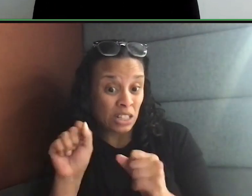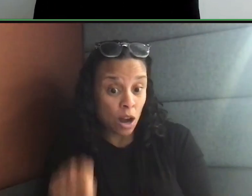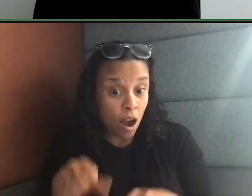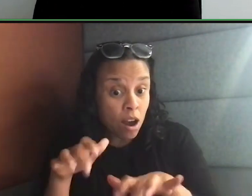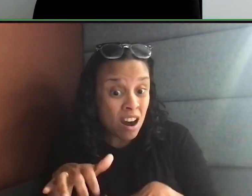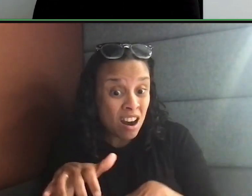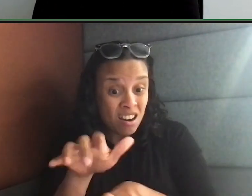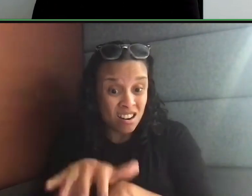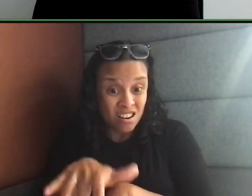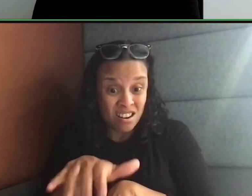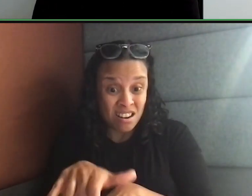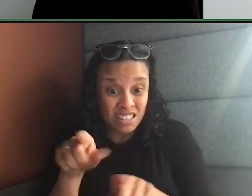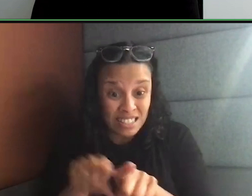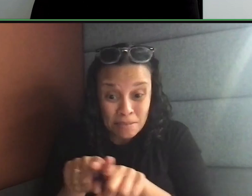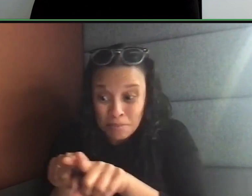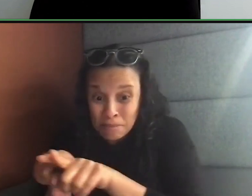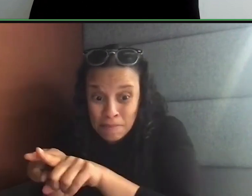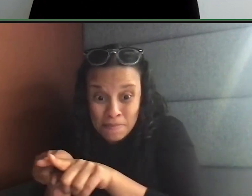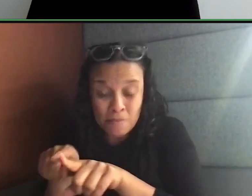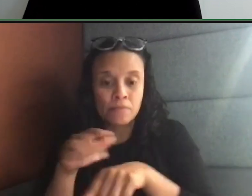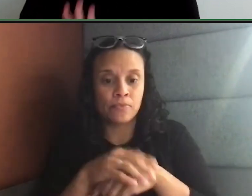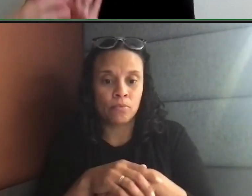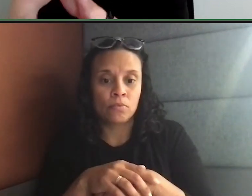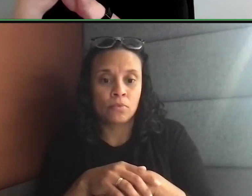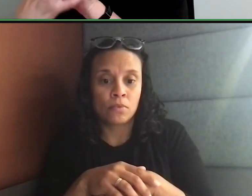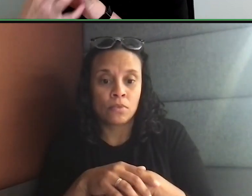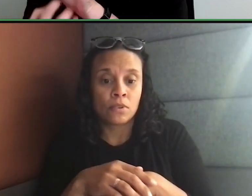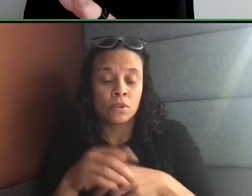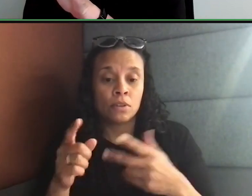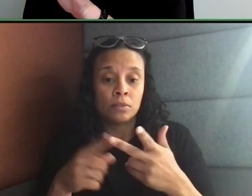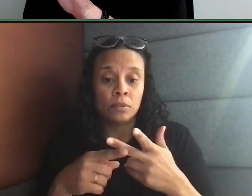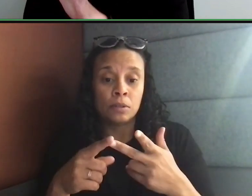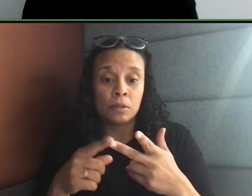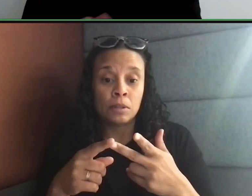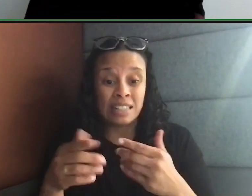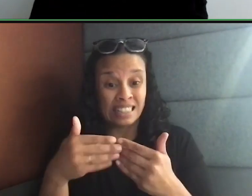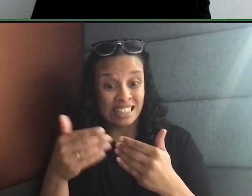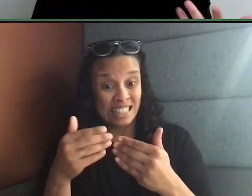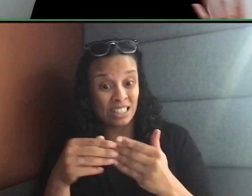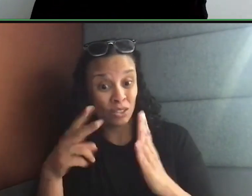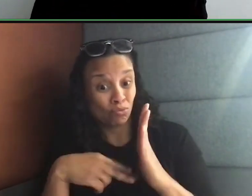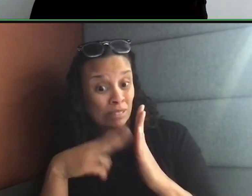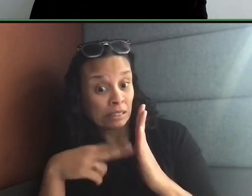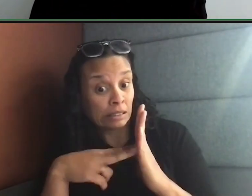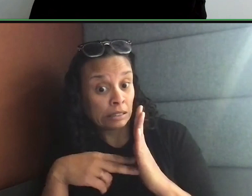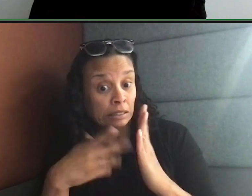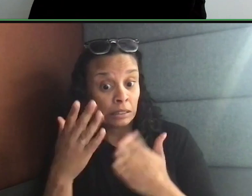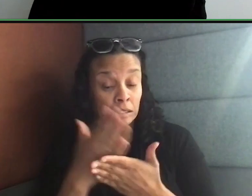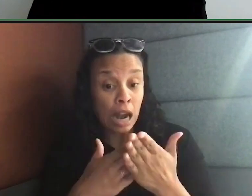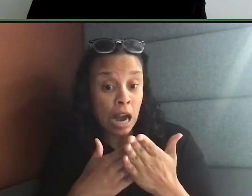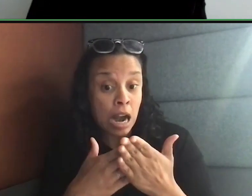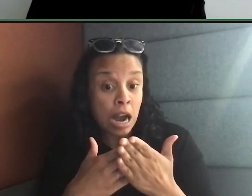is readability or white space. Some text transcripts are very dense. Some, when they add more